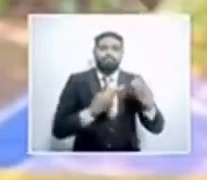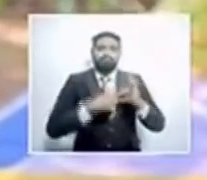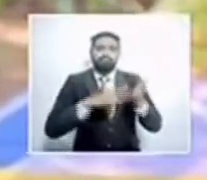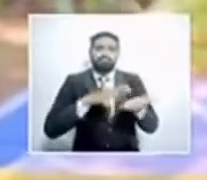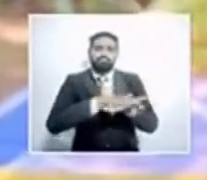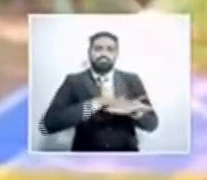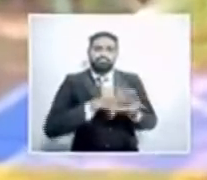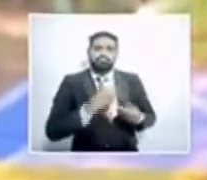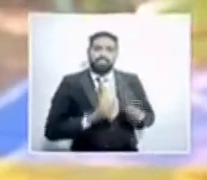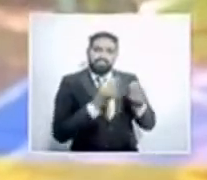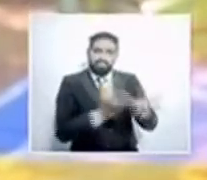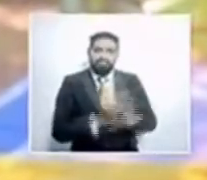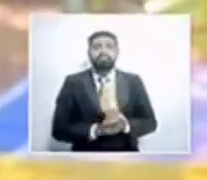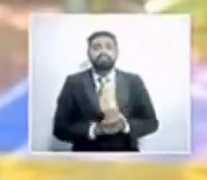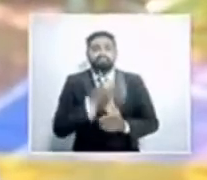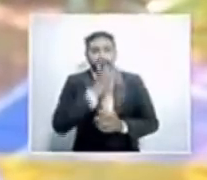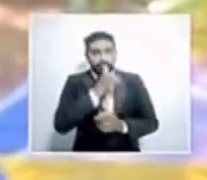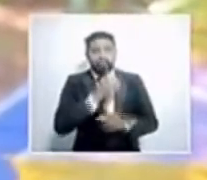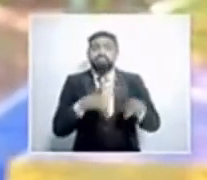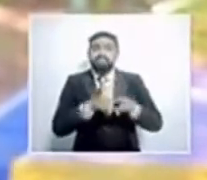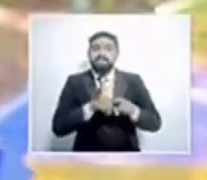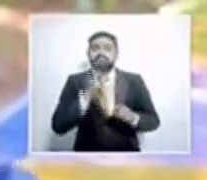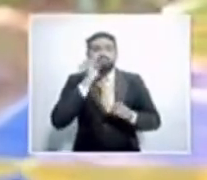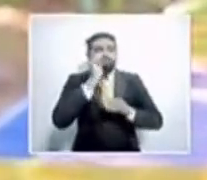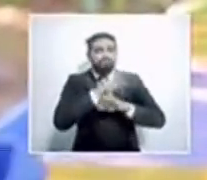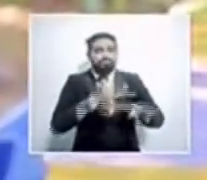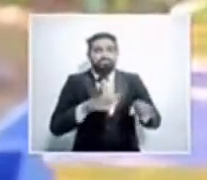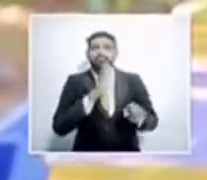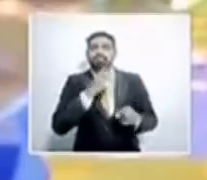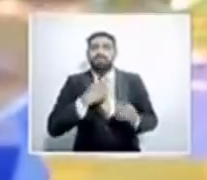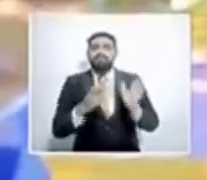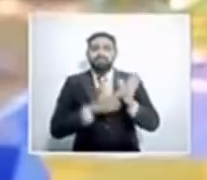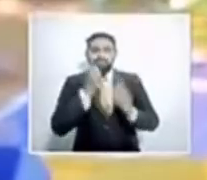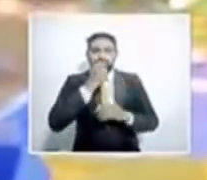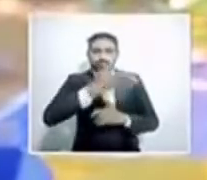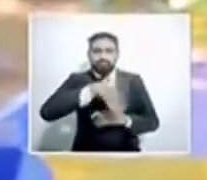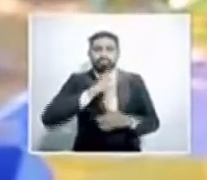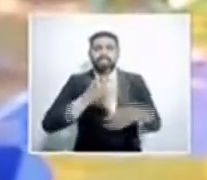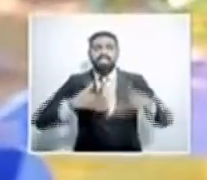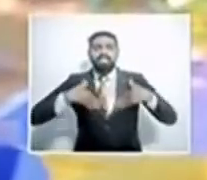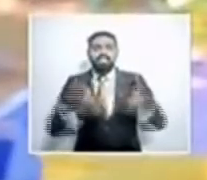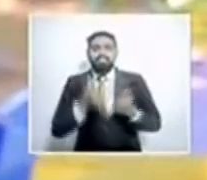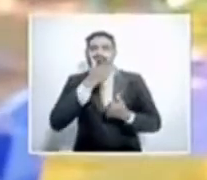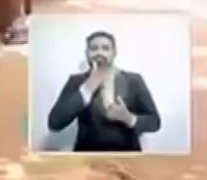children will be able to access safe and healthy water through this project.